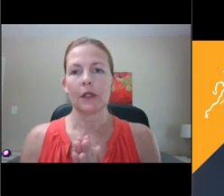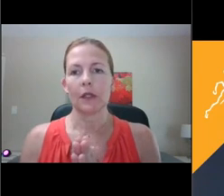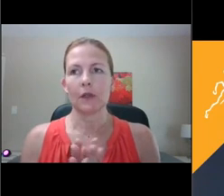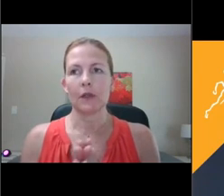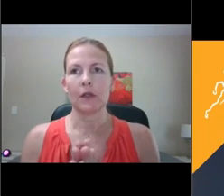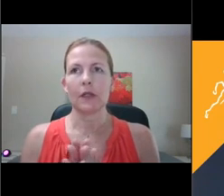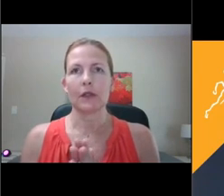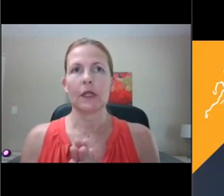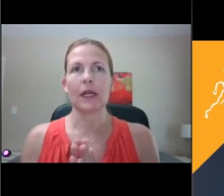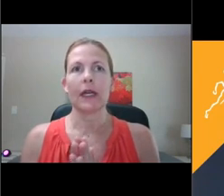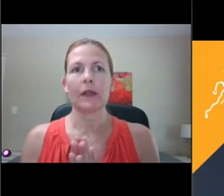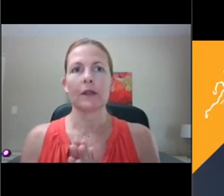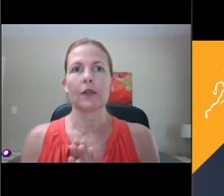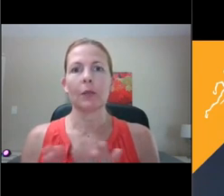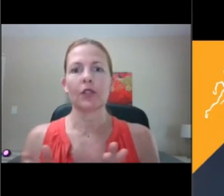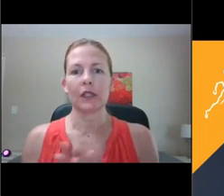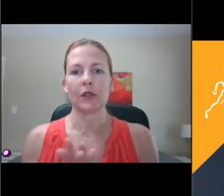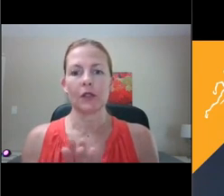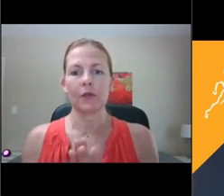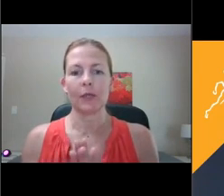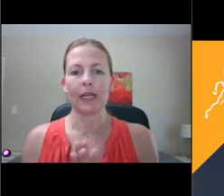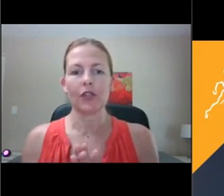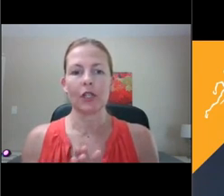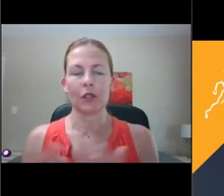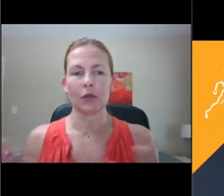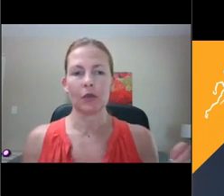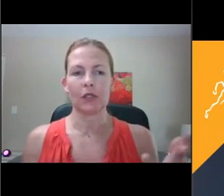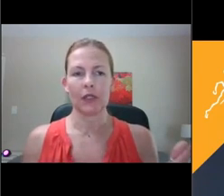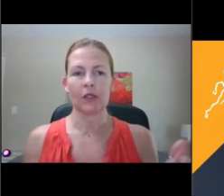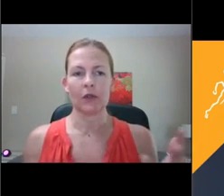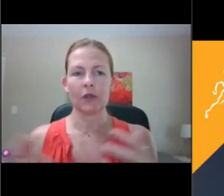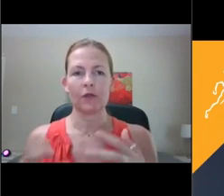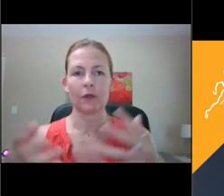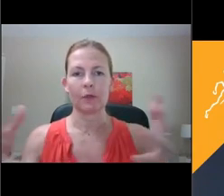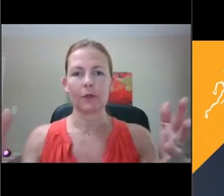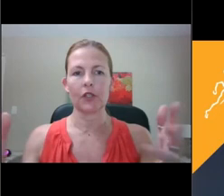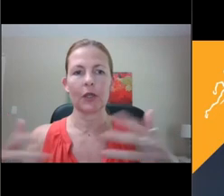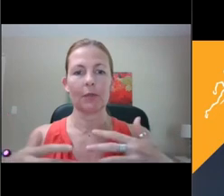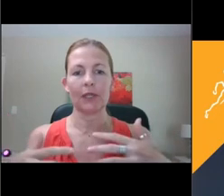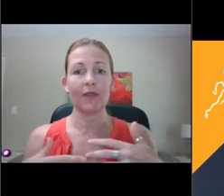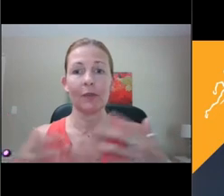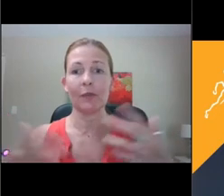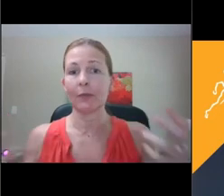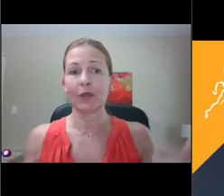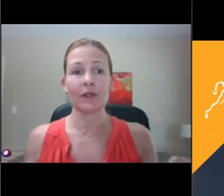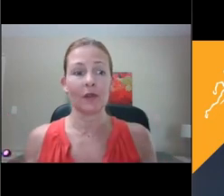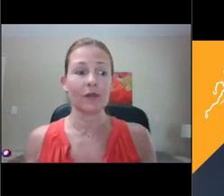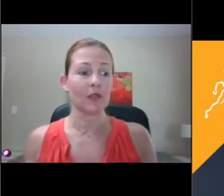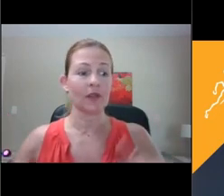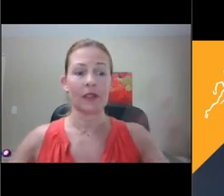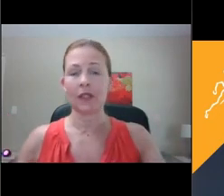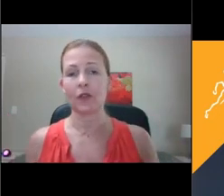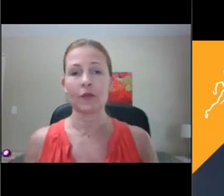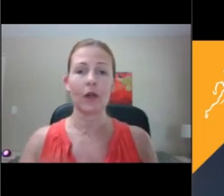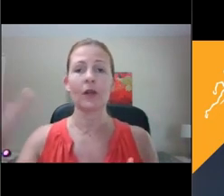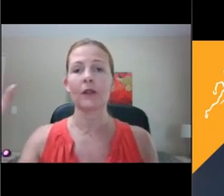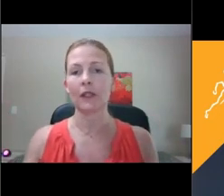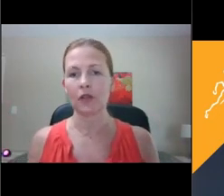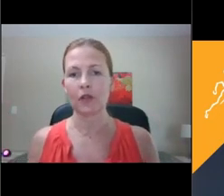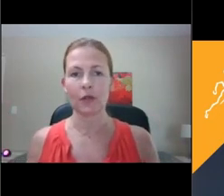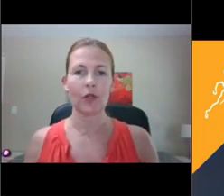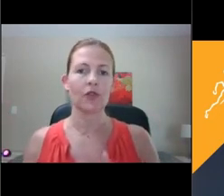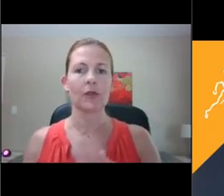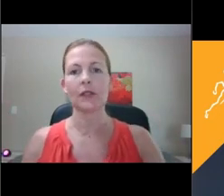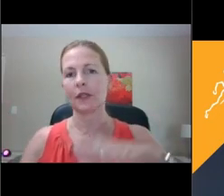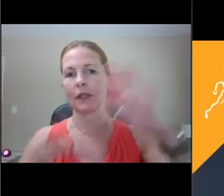but you know, it's, it's, that's not how this, you're not protecting yourself from catching it. You're protecting yourself from touching it, but everybody puts their gloves on and they touch their